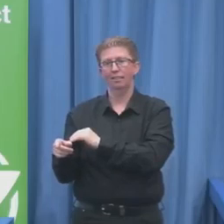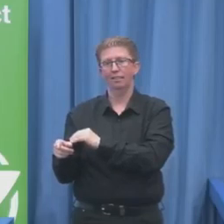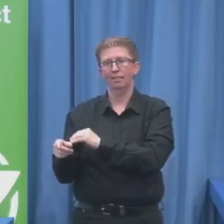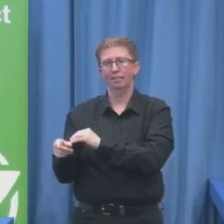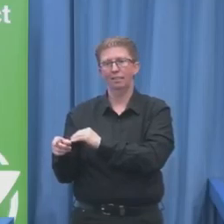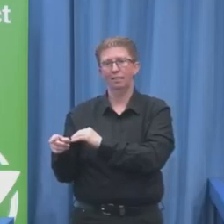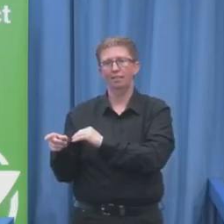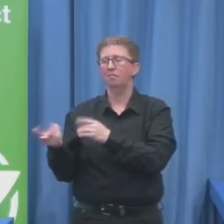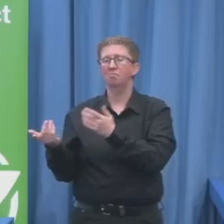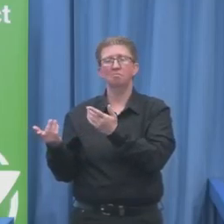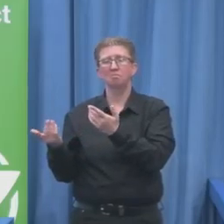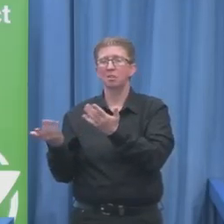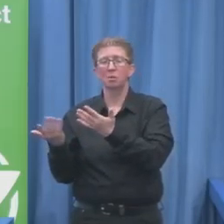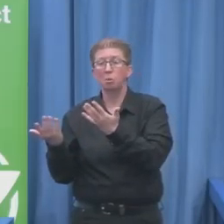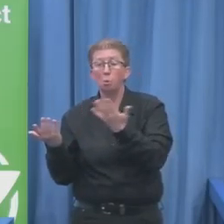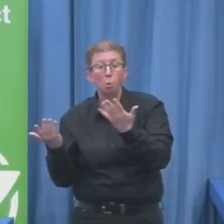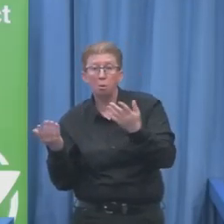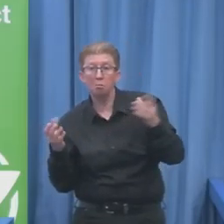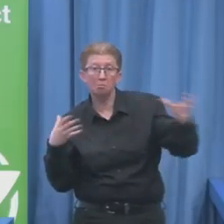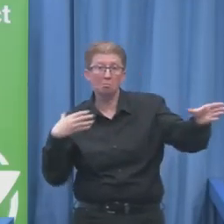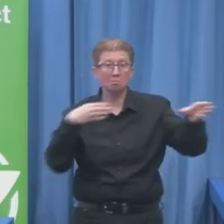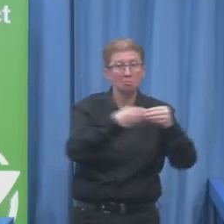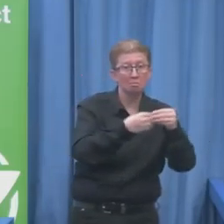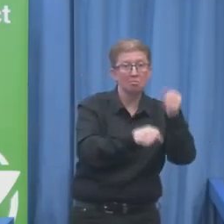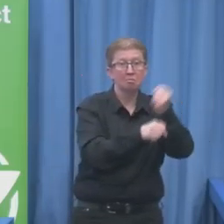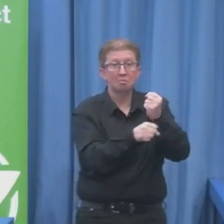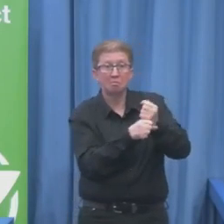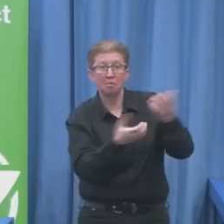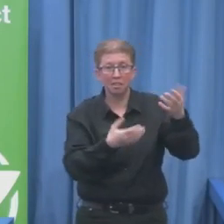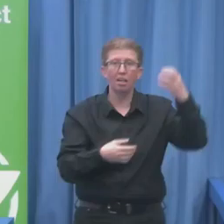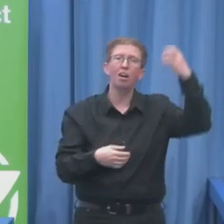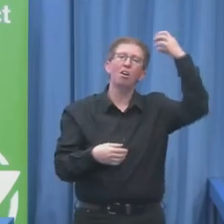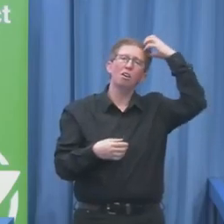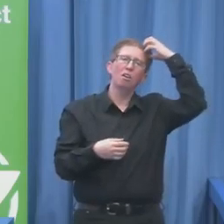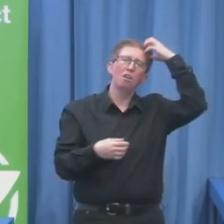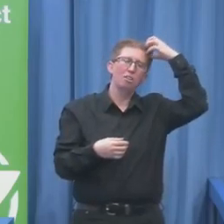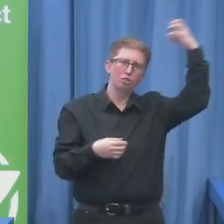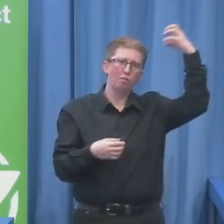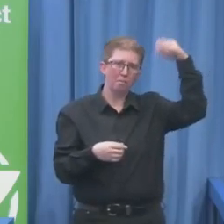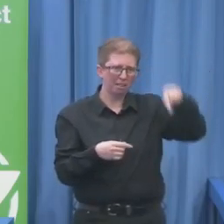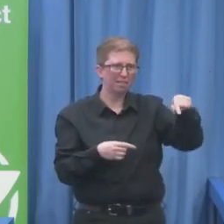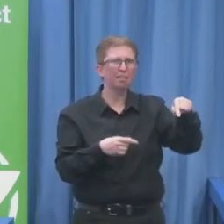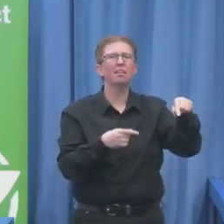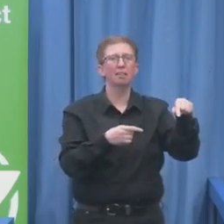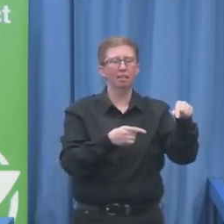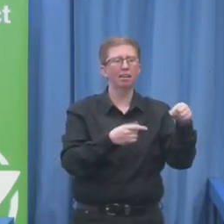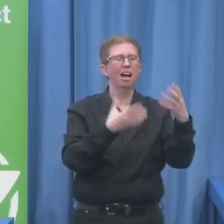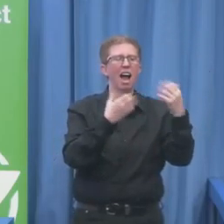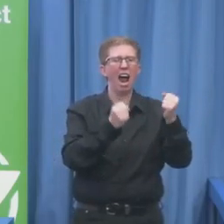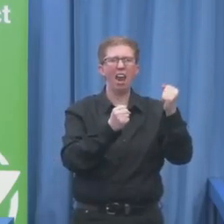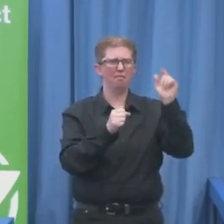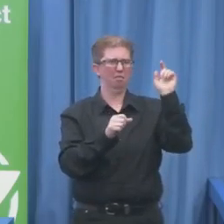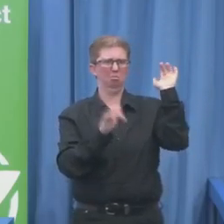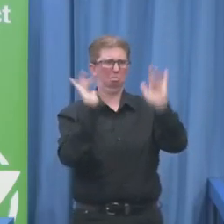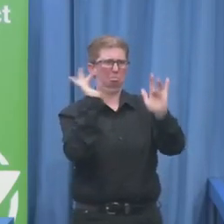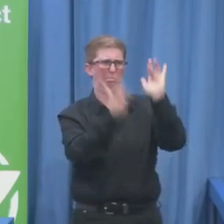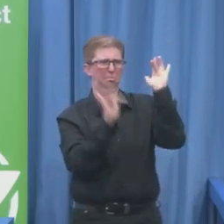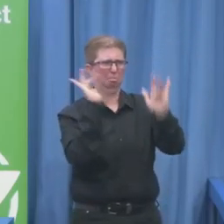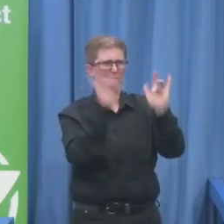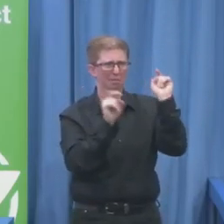because it was small, and I am answering your question. But what that means for Vermont is that a lot of the staff that worked in the